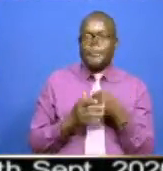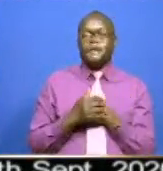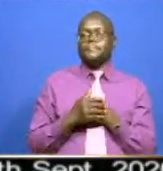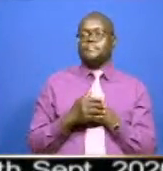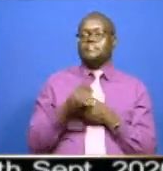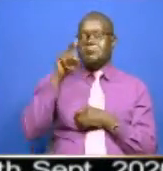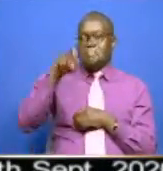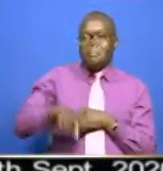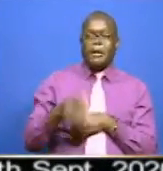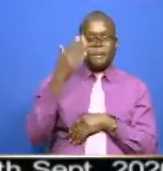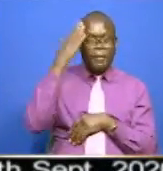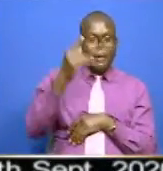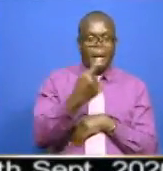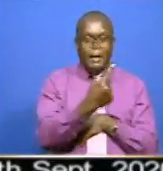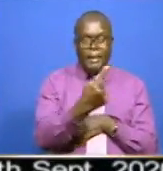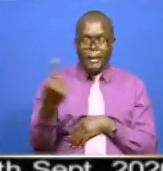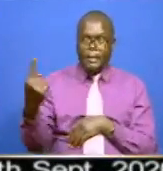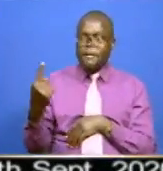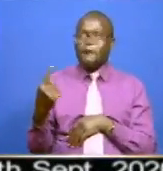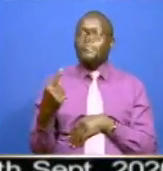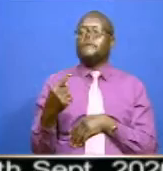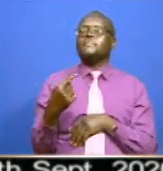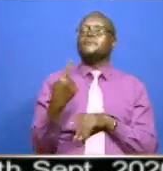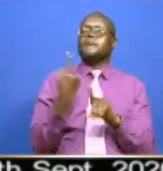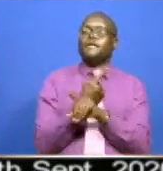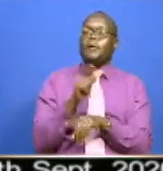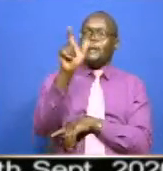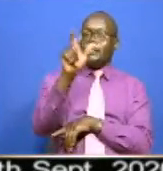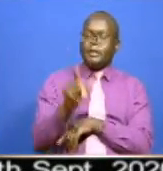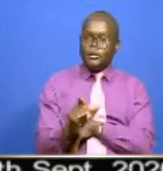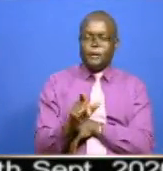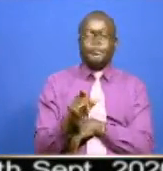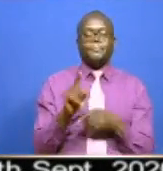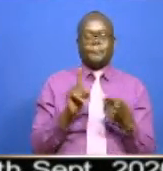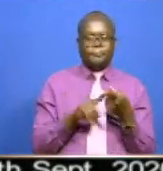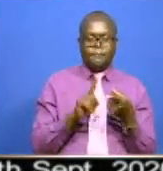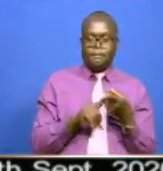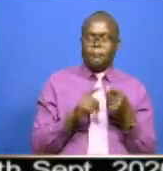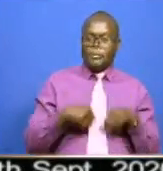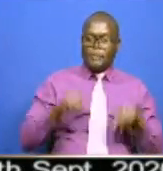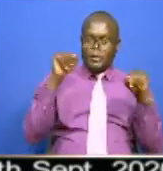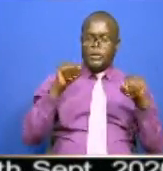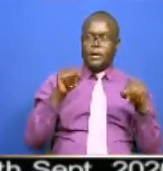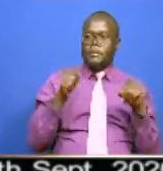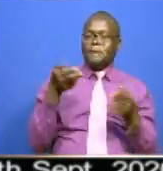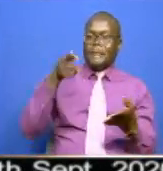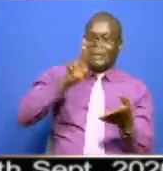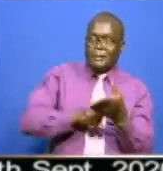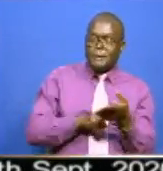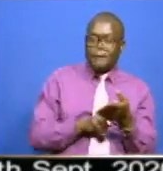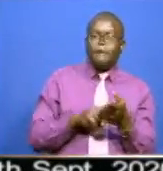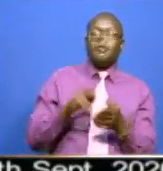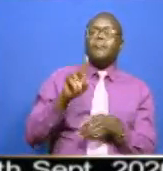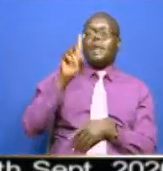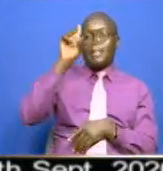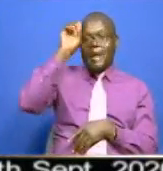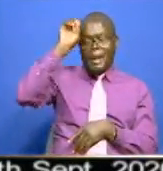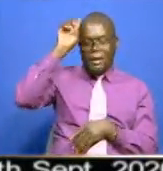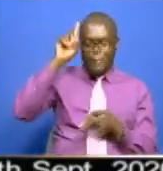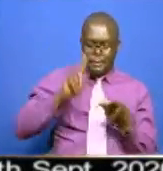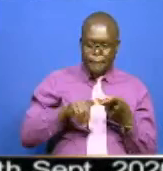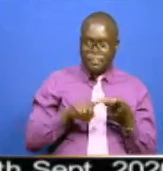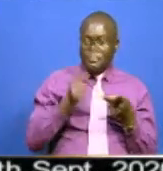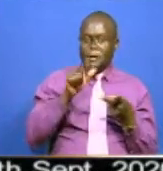be noted that each of the three are from different regions. The chair, the registrar, is from Nyandarua.